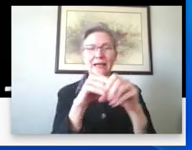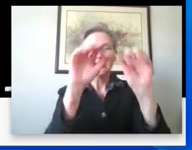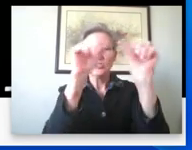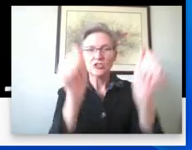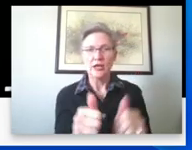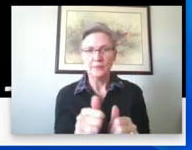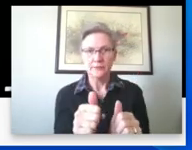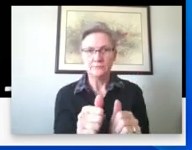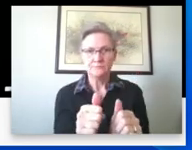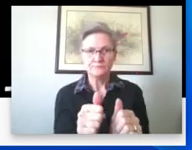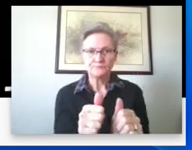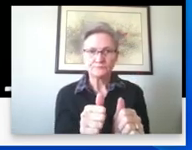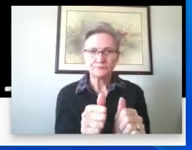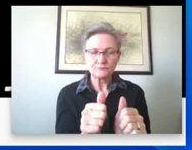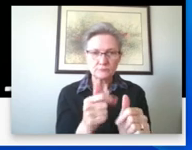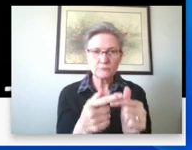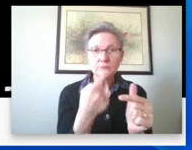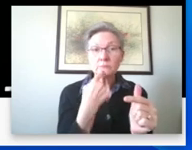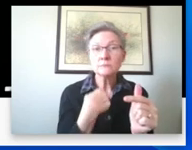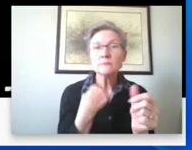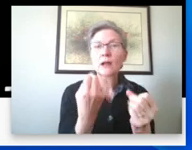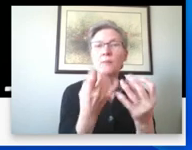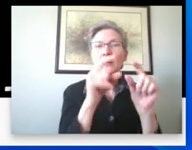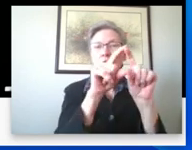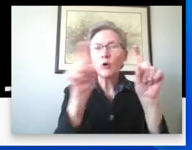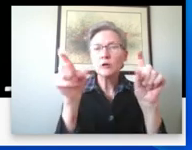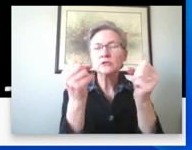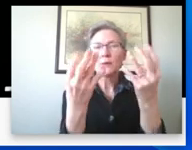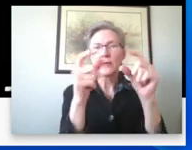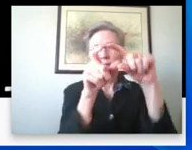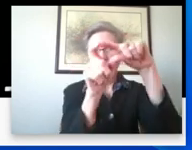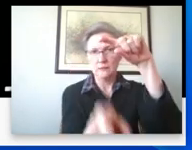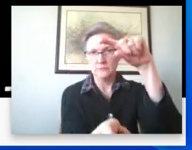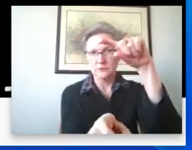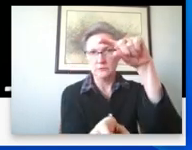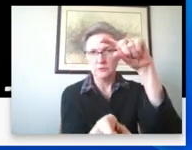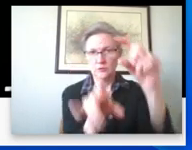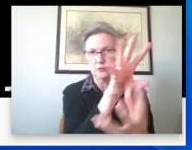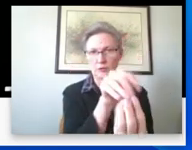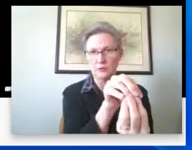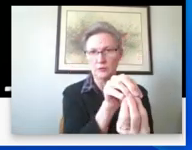each box and then be able to tell me how many rows and how many columns there are.